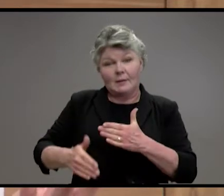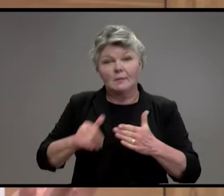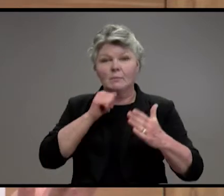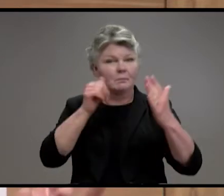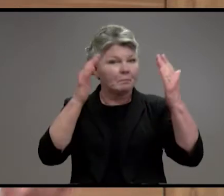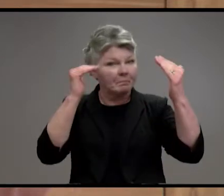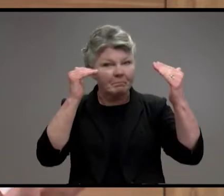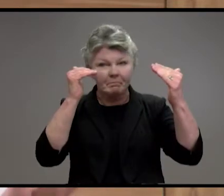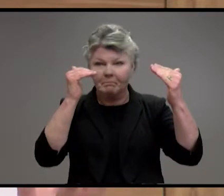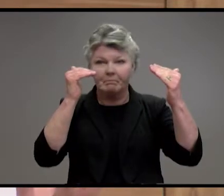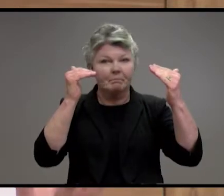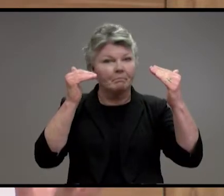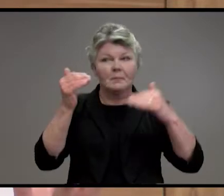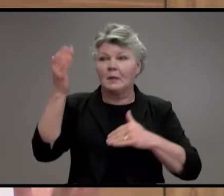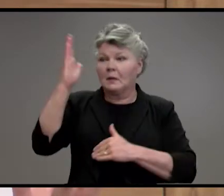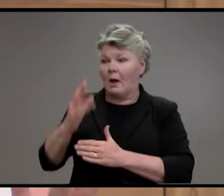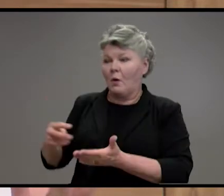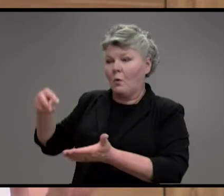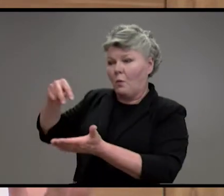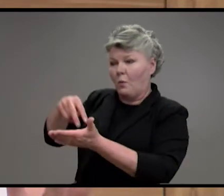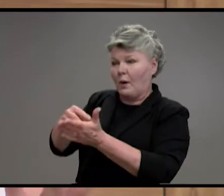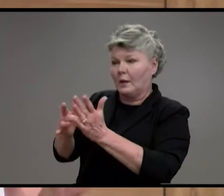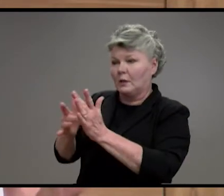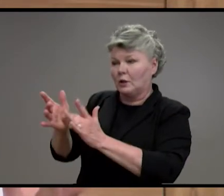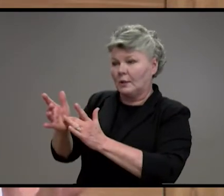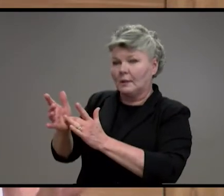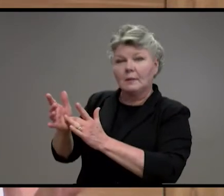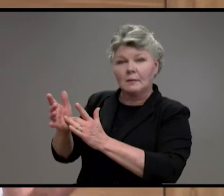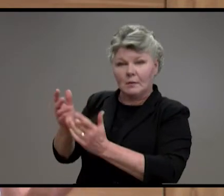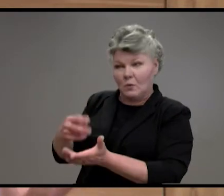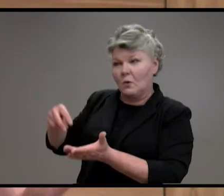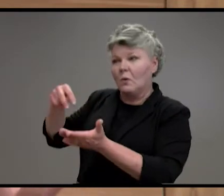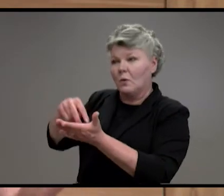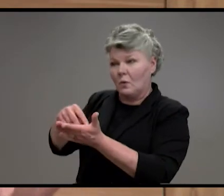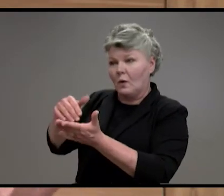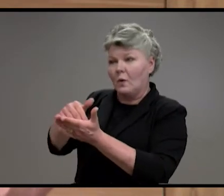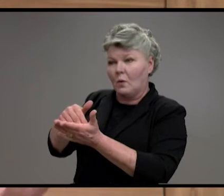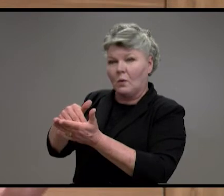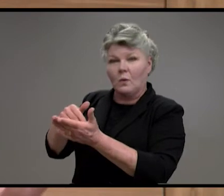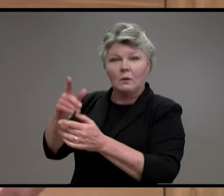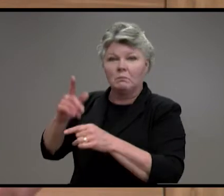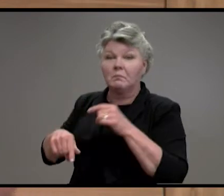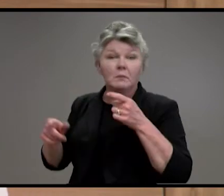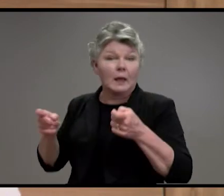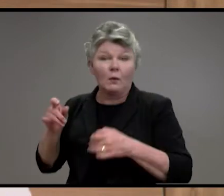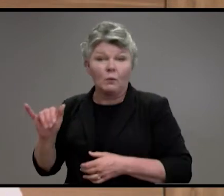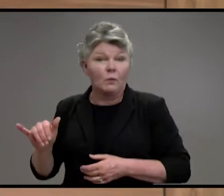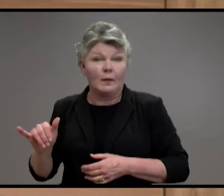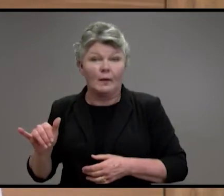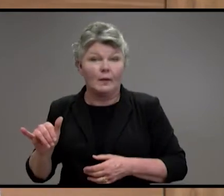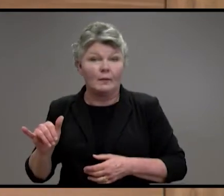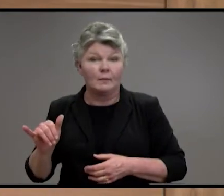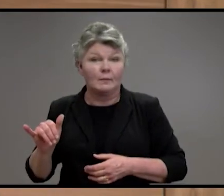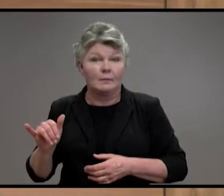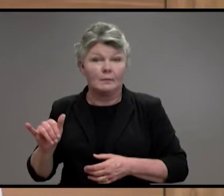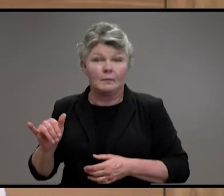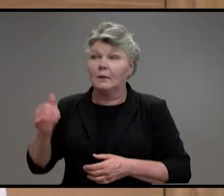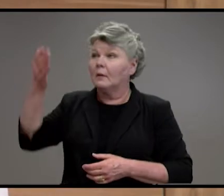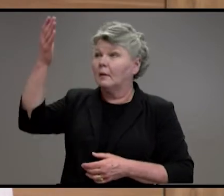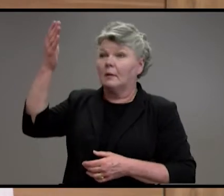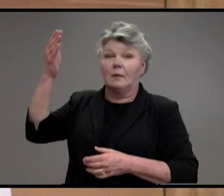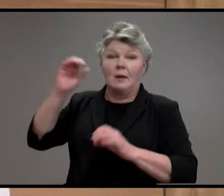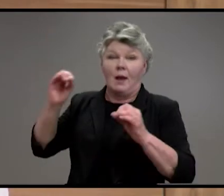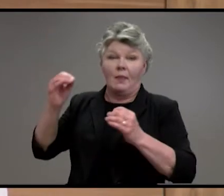unexpected. God raised Jesus from the dead. And it is also uncontrollable. Nothing could stop God